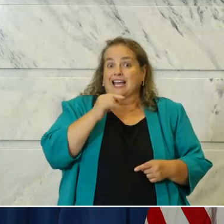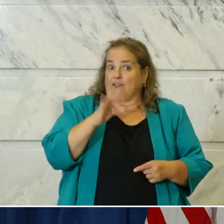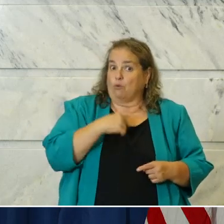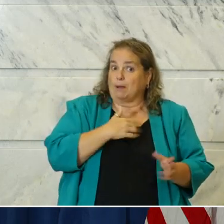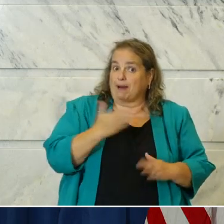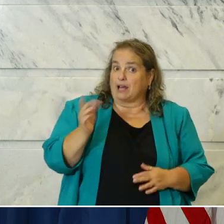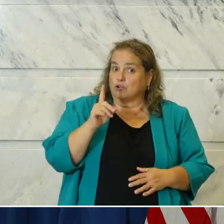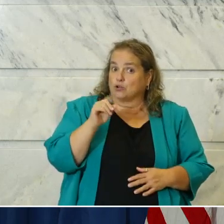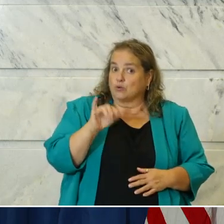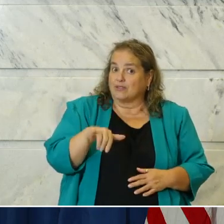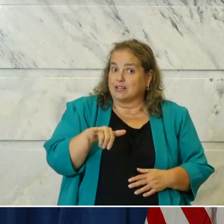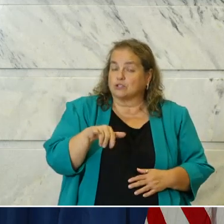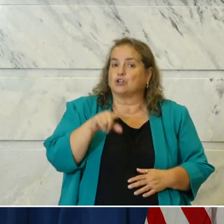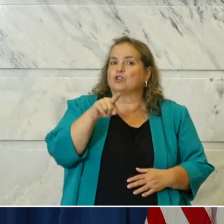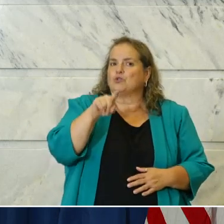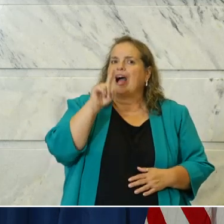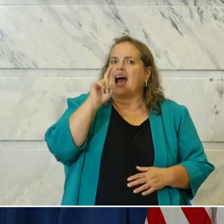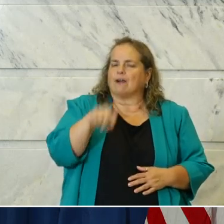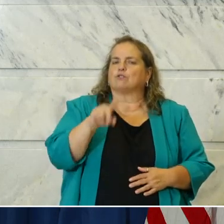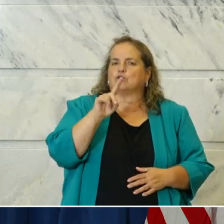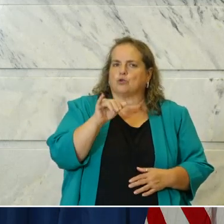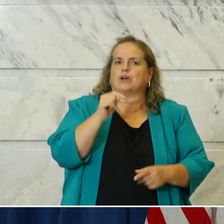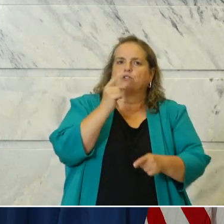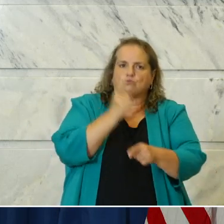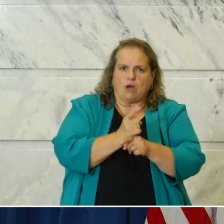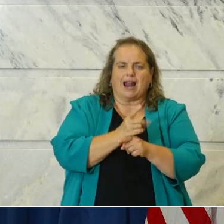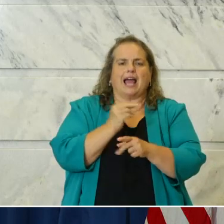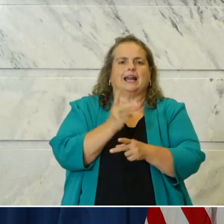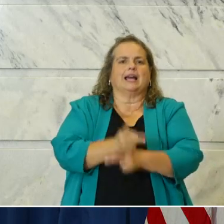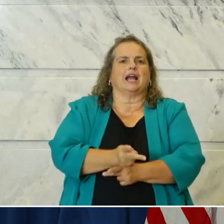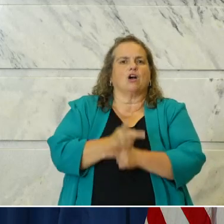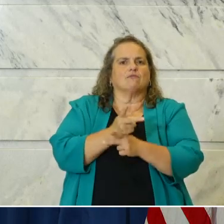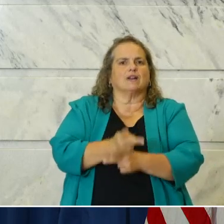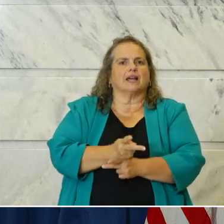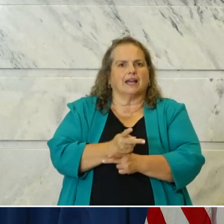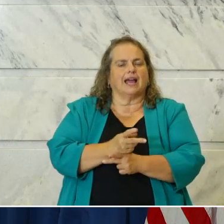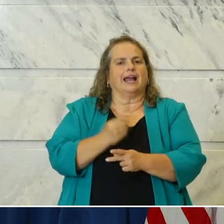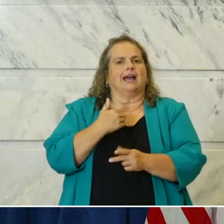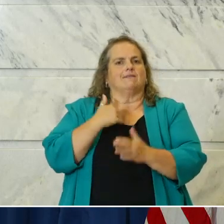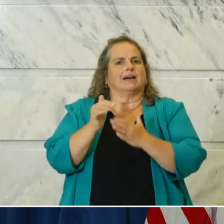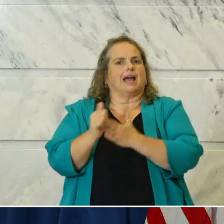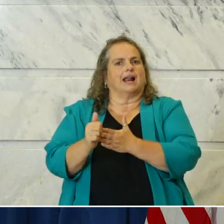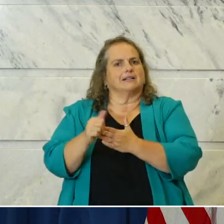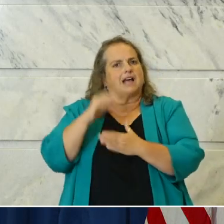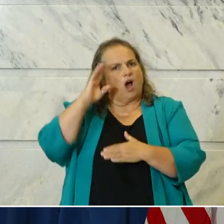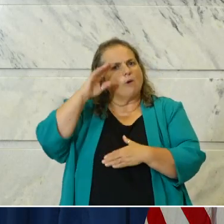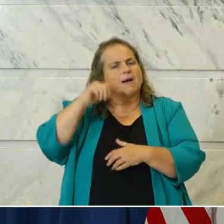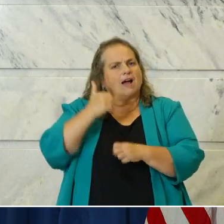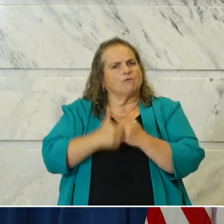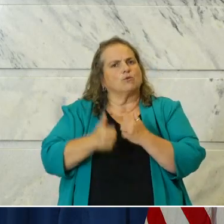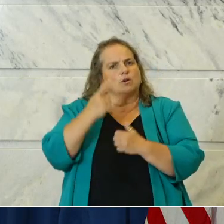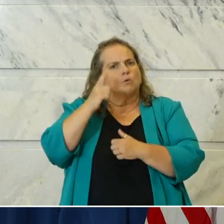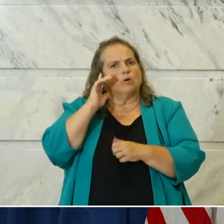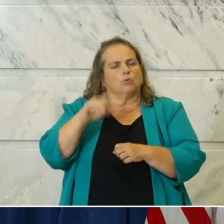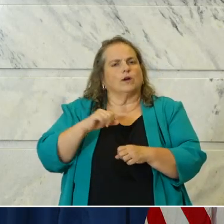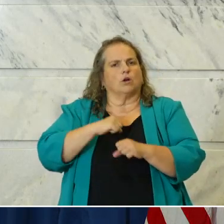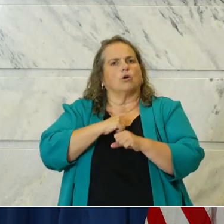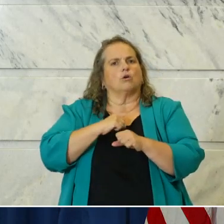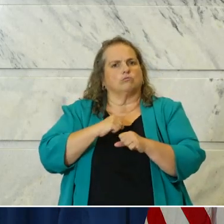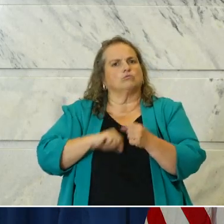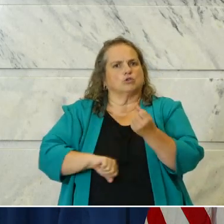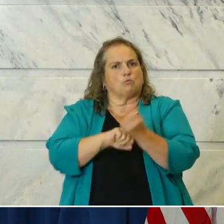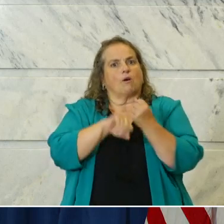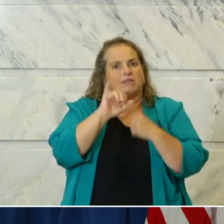do this, you at least need to do it right and do it carefully. I'd hope everybody can get behind. I certainly hope